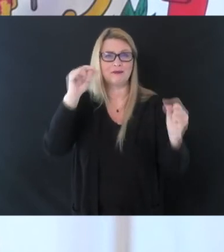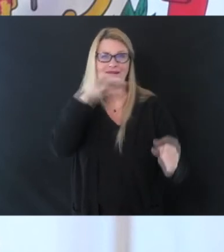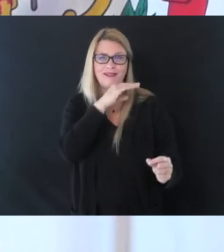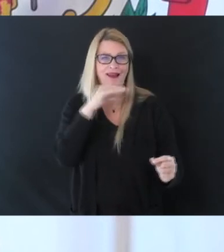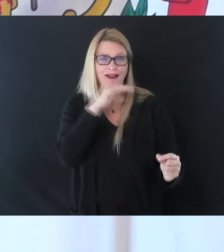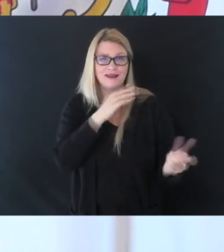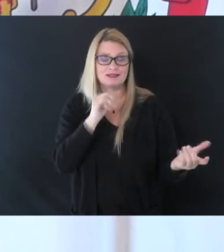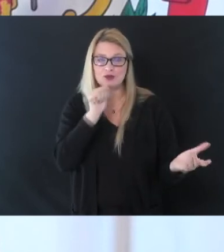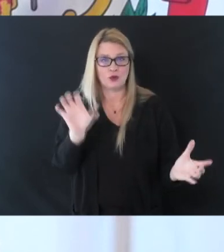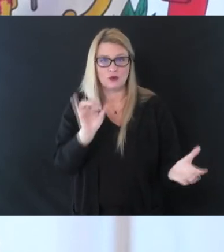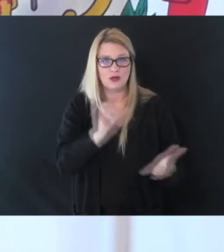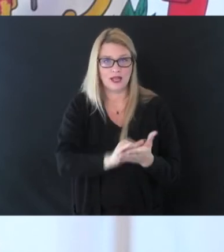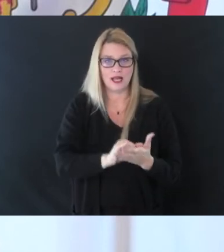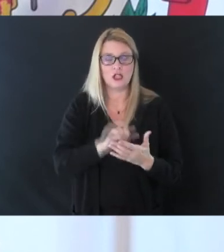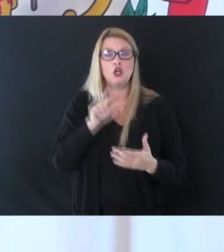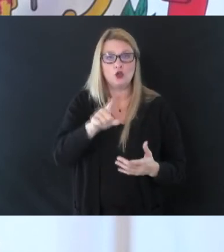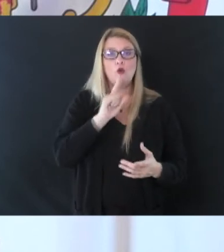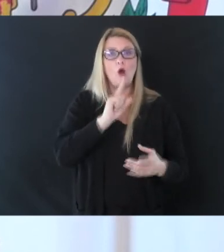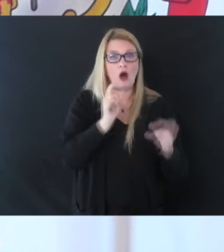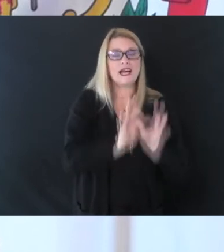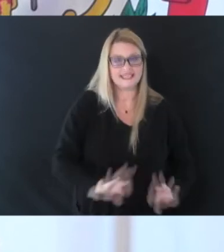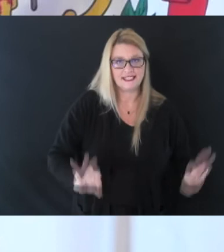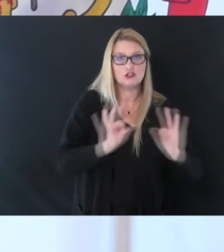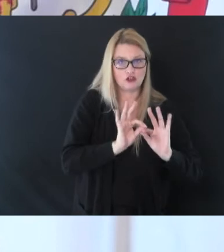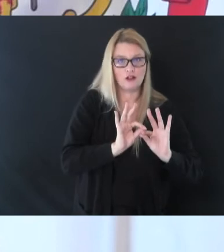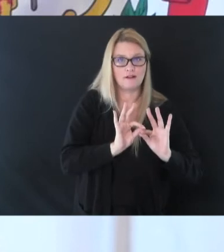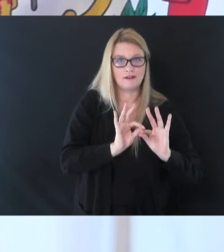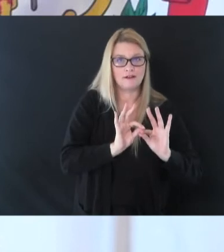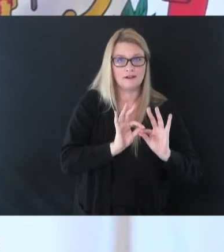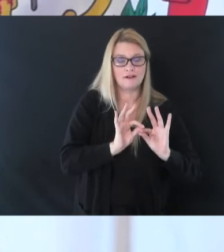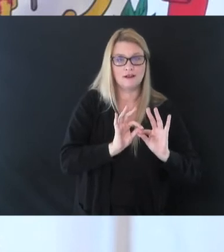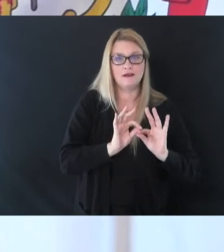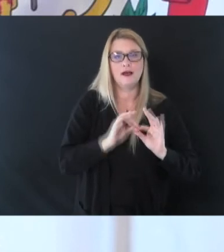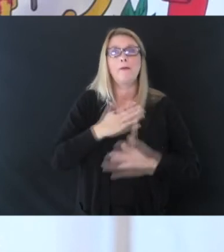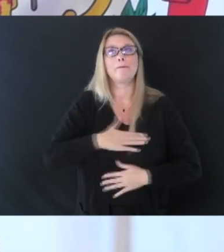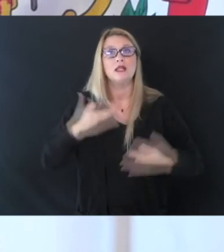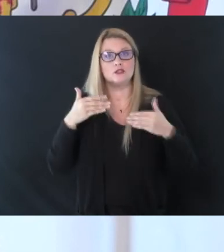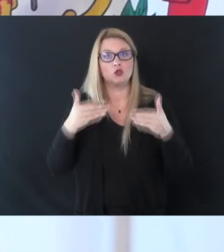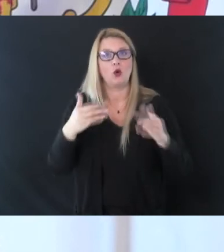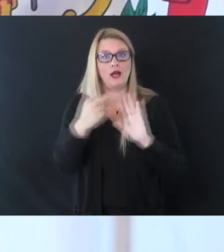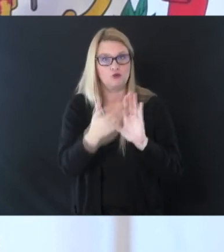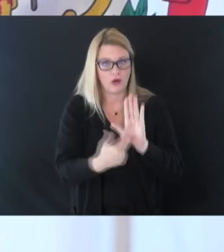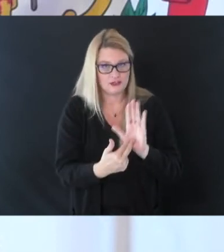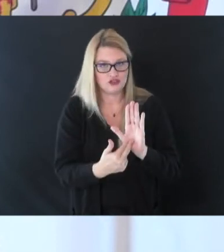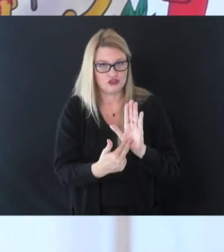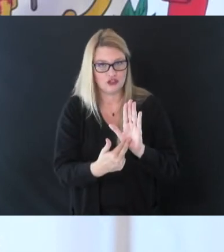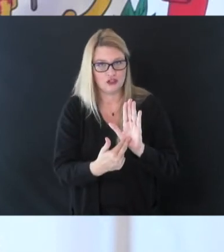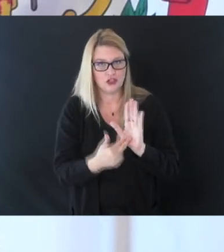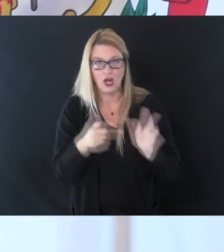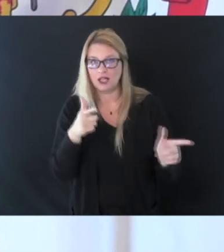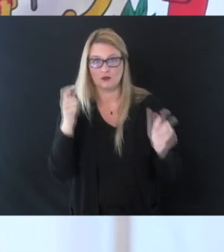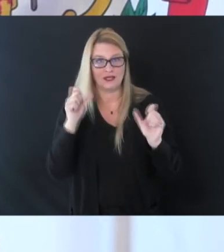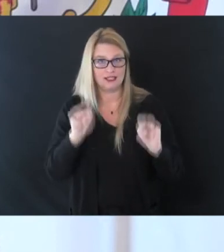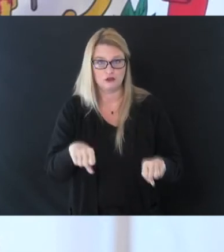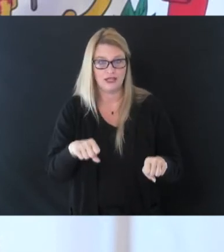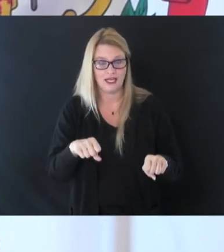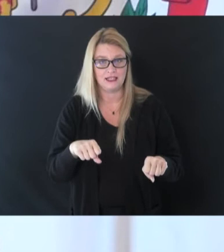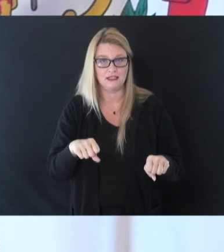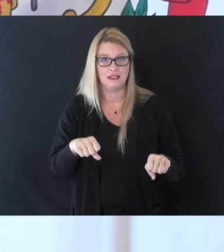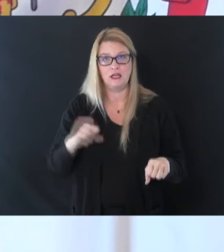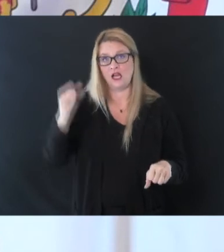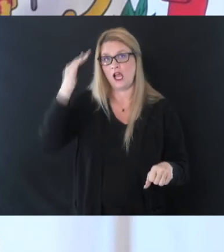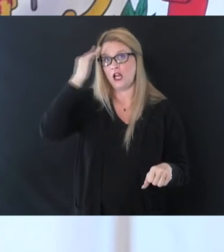still classified as essential. Absolutely register as quickly as you possibly can if you've not. Know